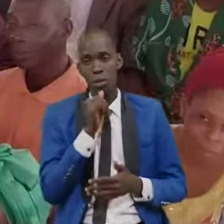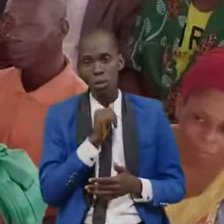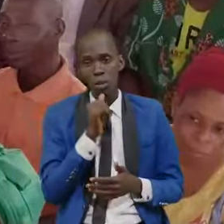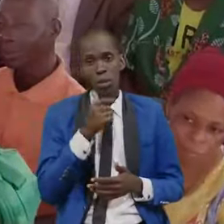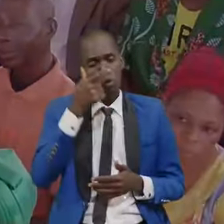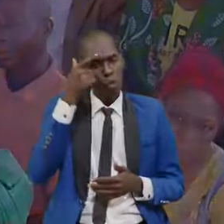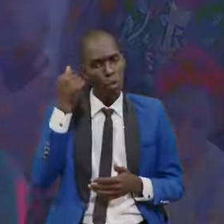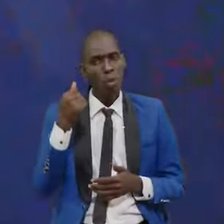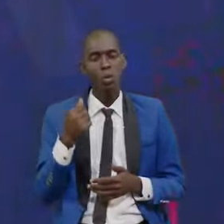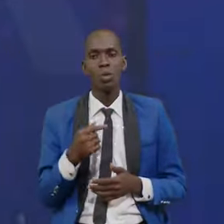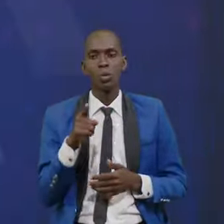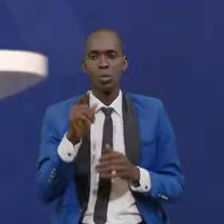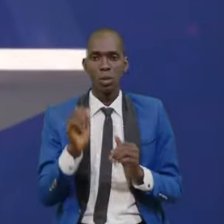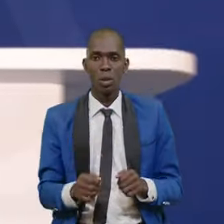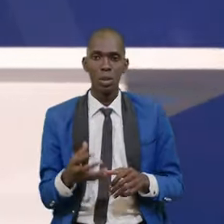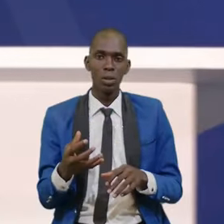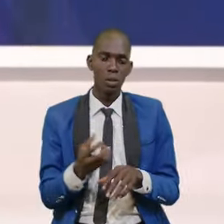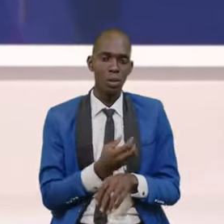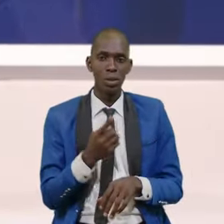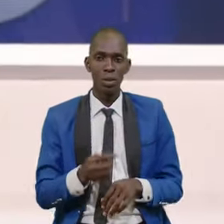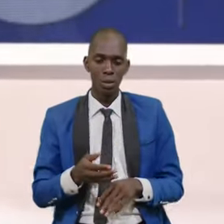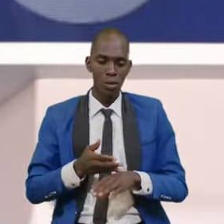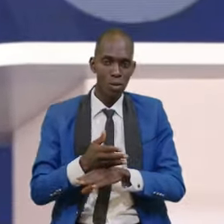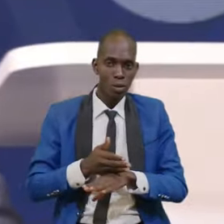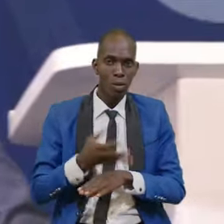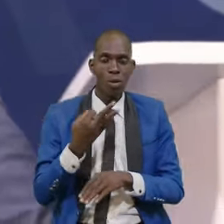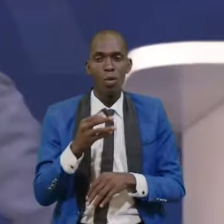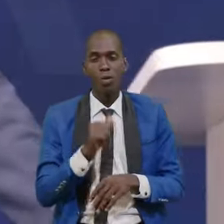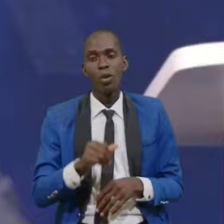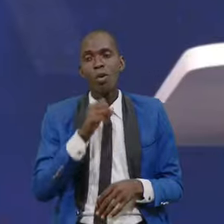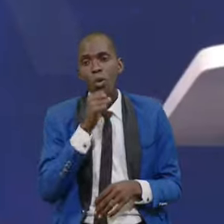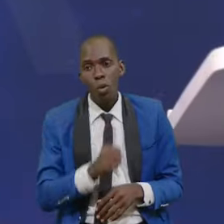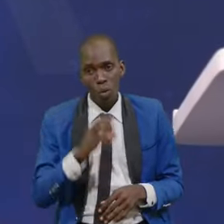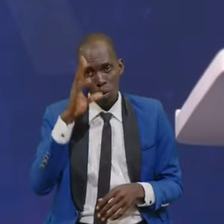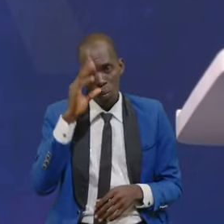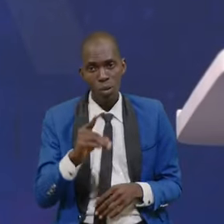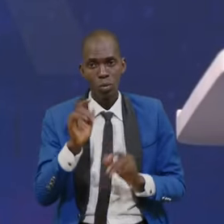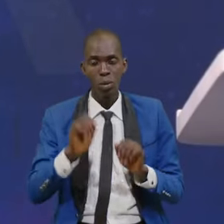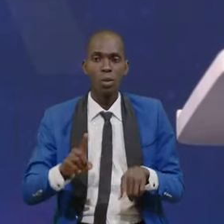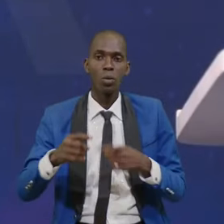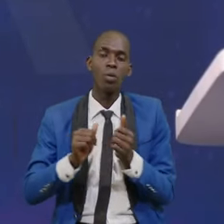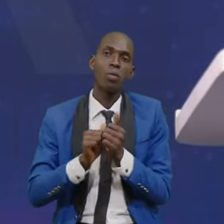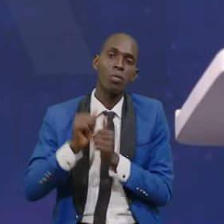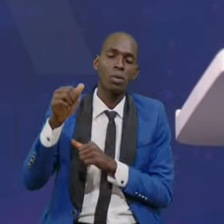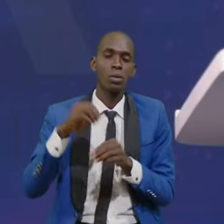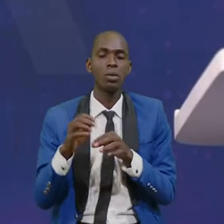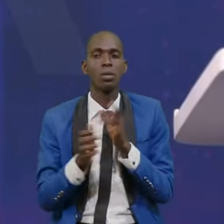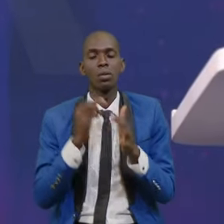take the walking stick of the old man and use that walking stick, and you'll go farther in Jesus'